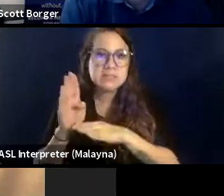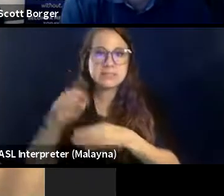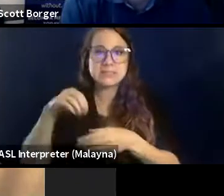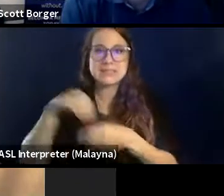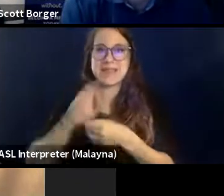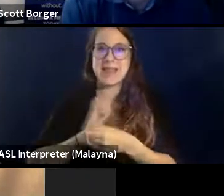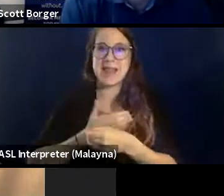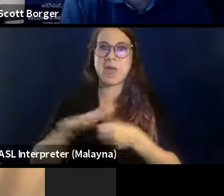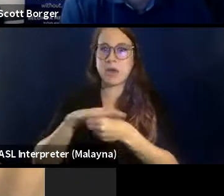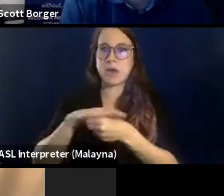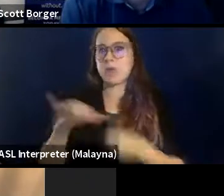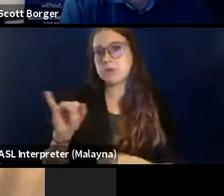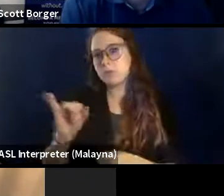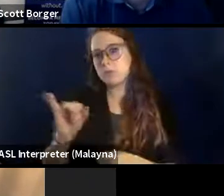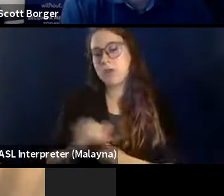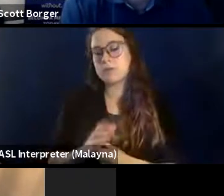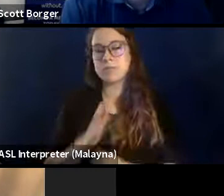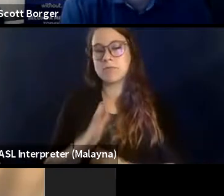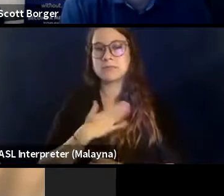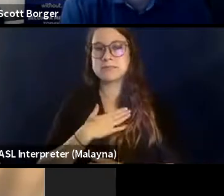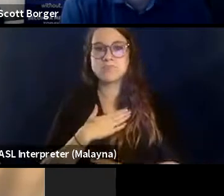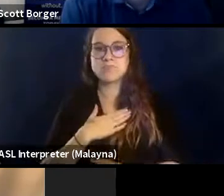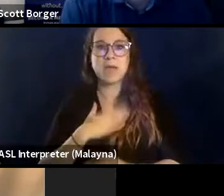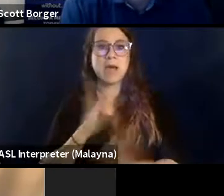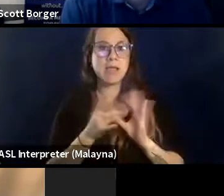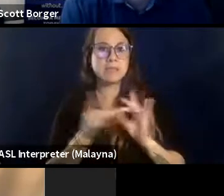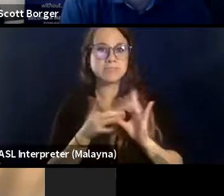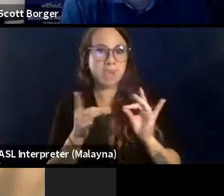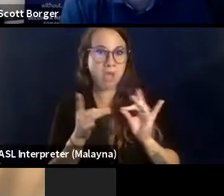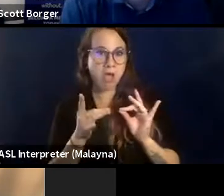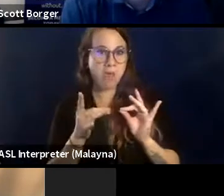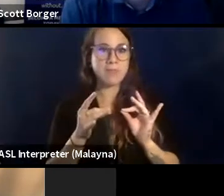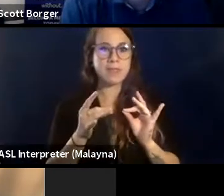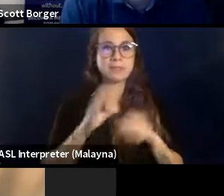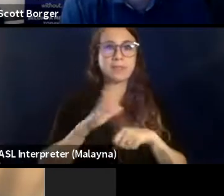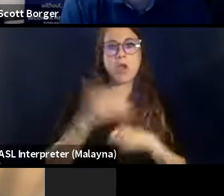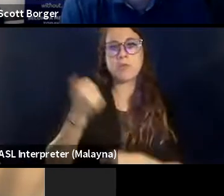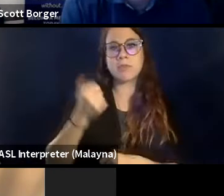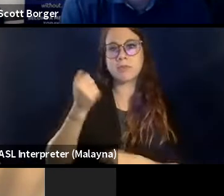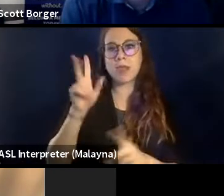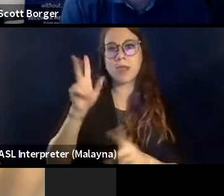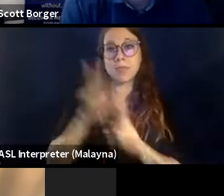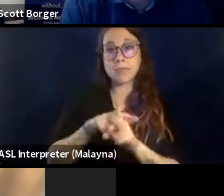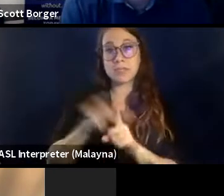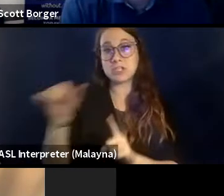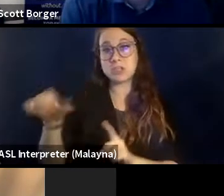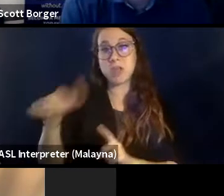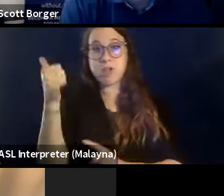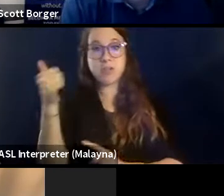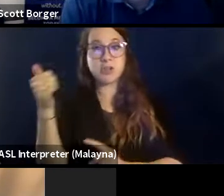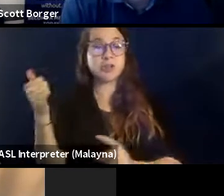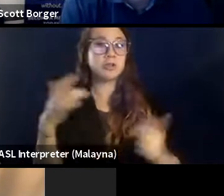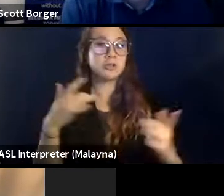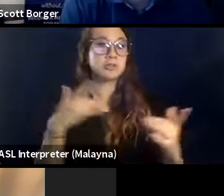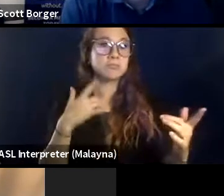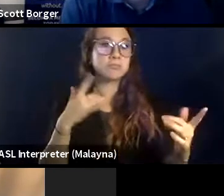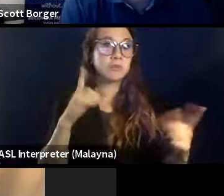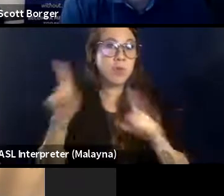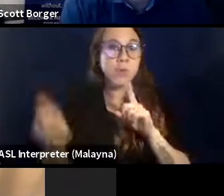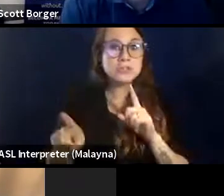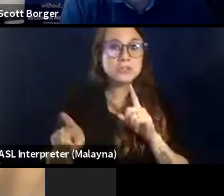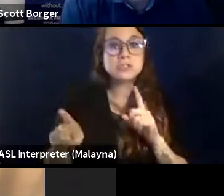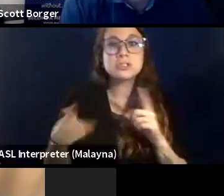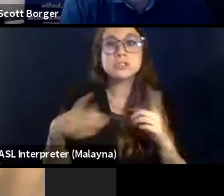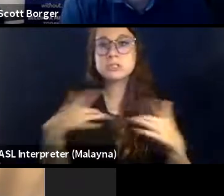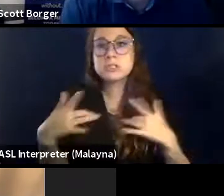area. So that's my comment on the grant application. Any other questions, comments, or discussion from the rest